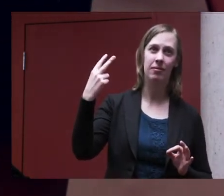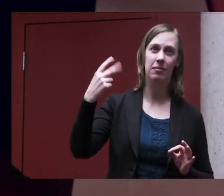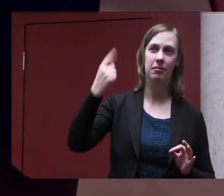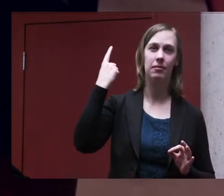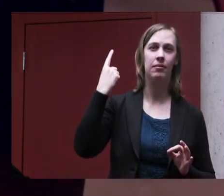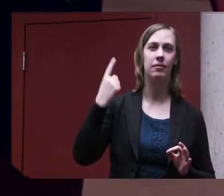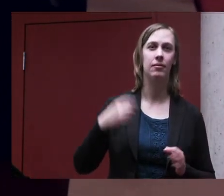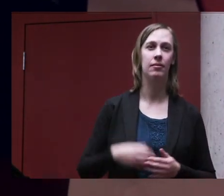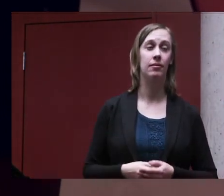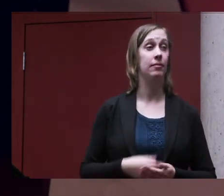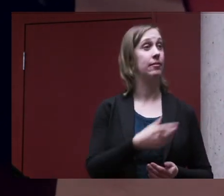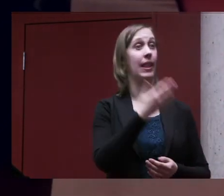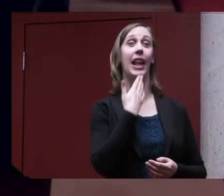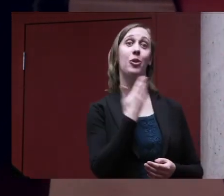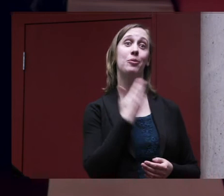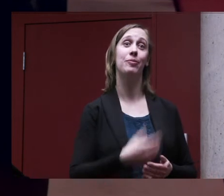So. Thank you.